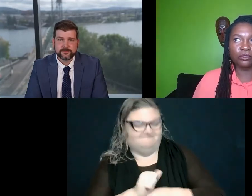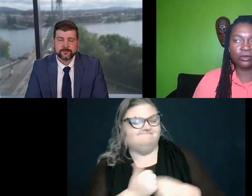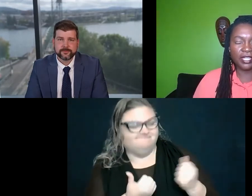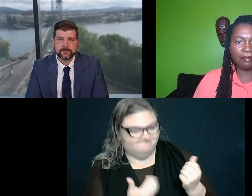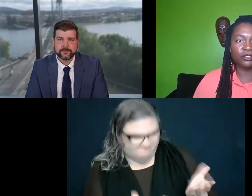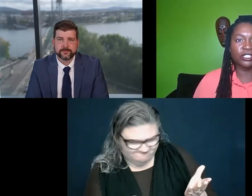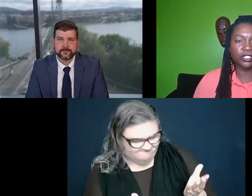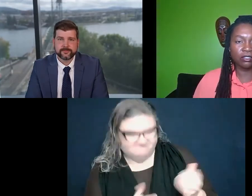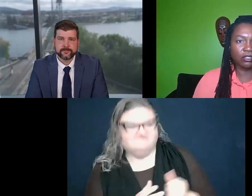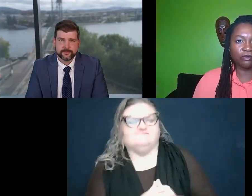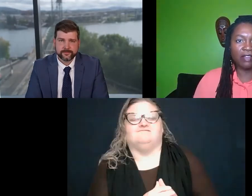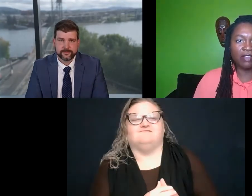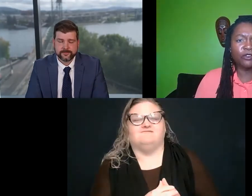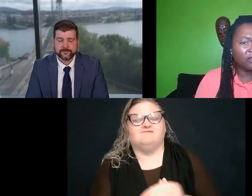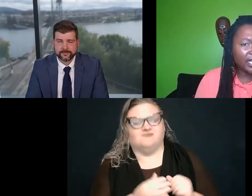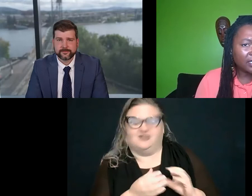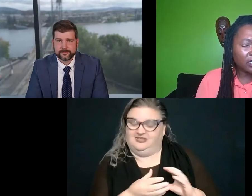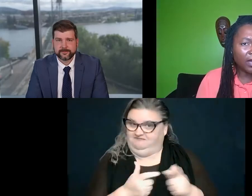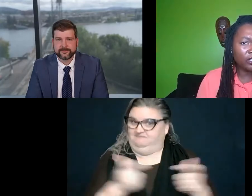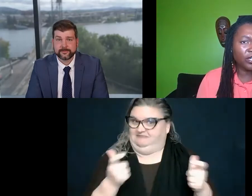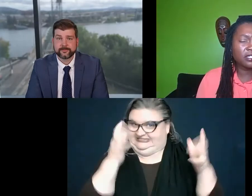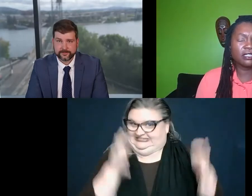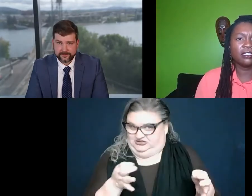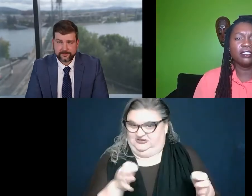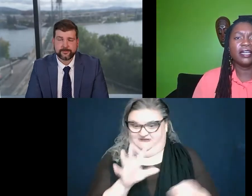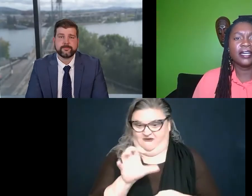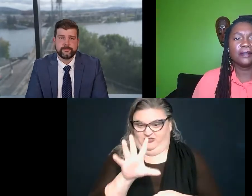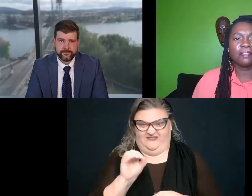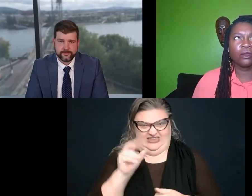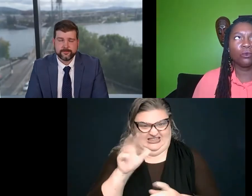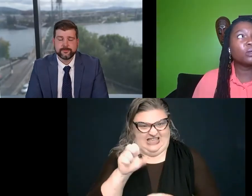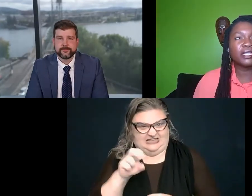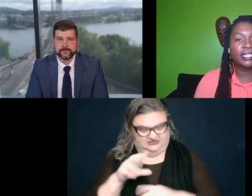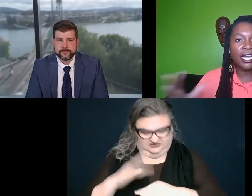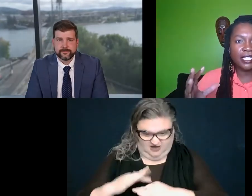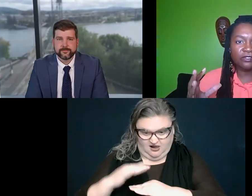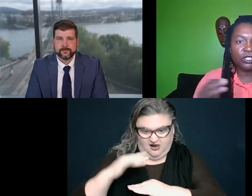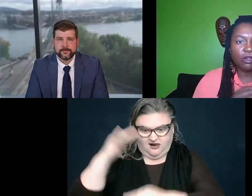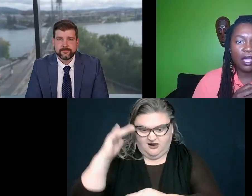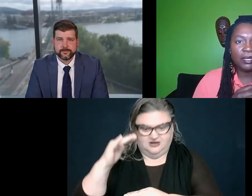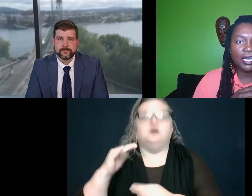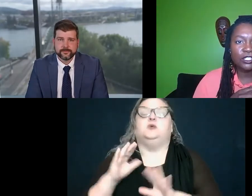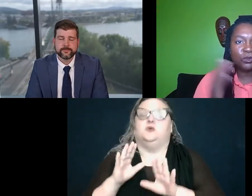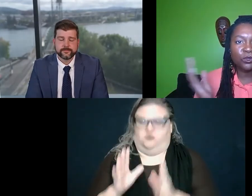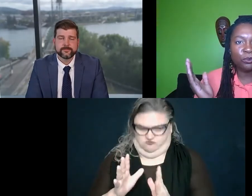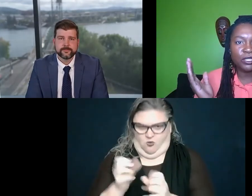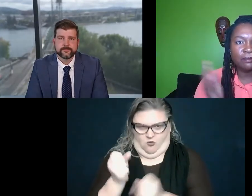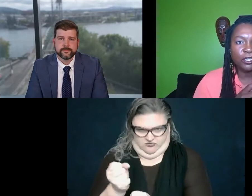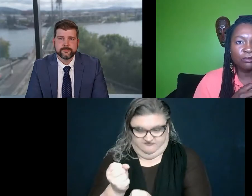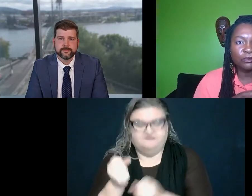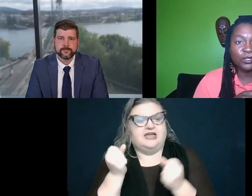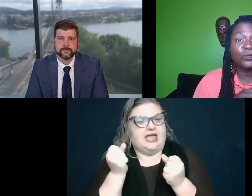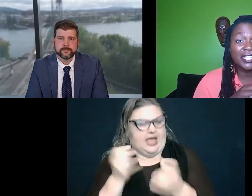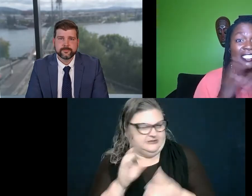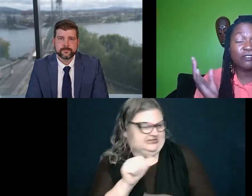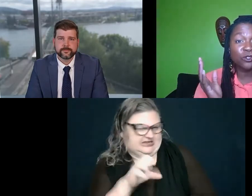you know, so there's that major decision, you have 550 cases that you had on your desk. Put that in context, first of all, how many cases would